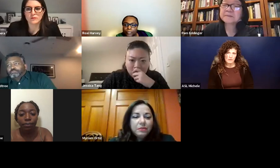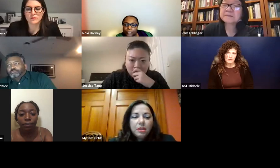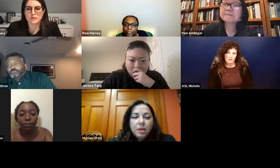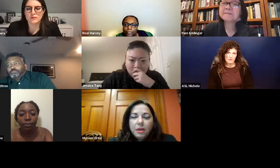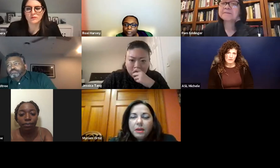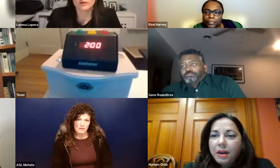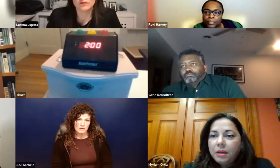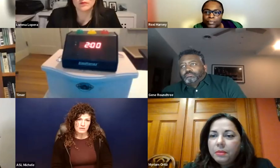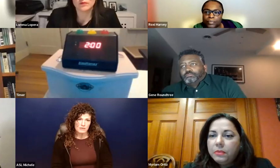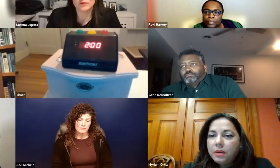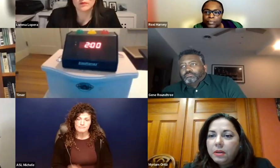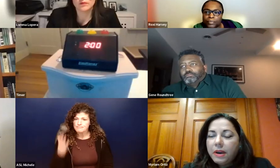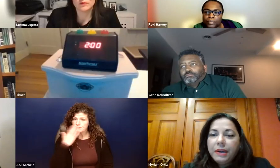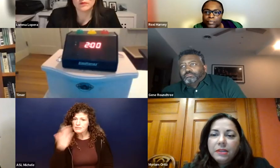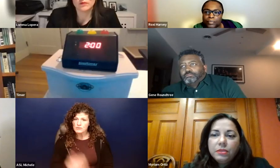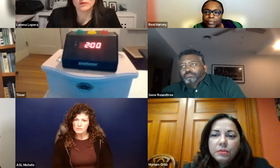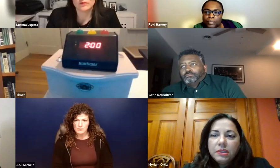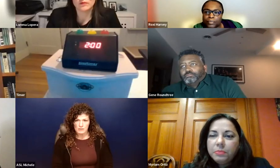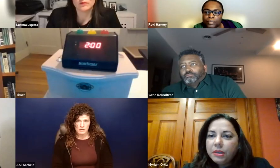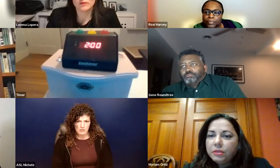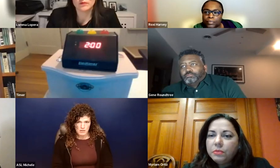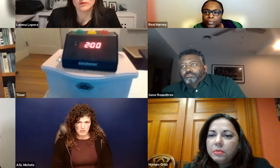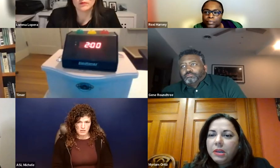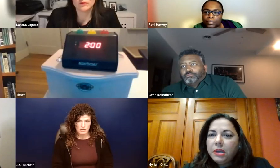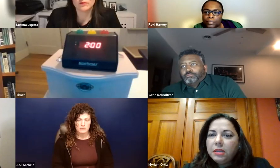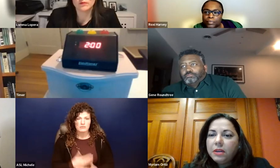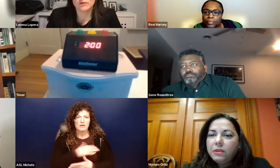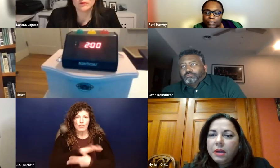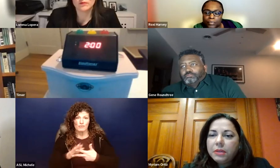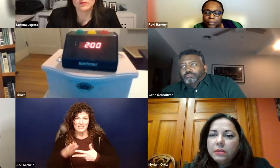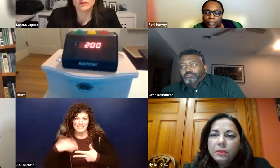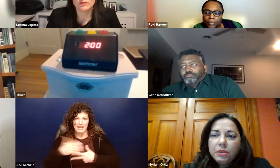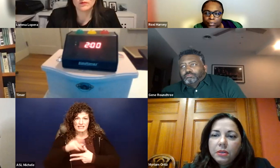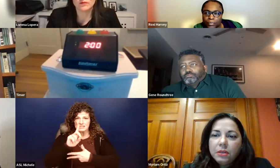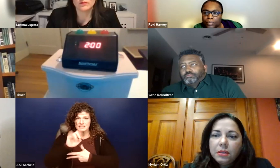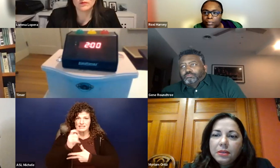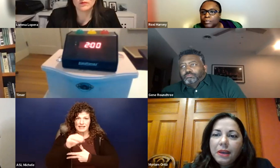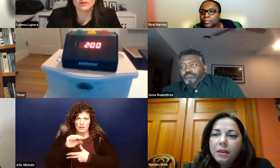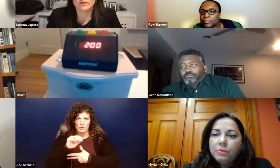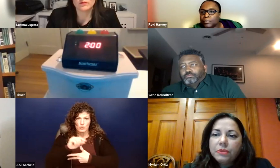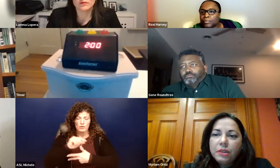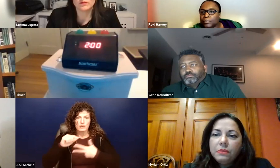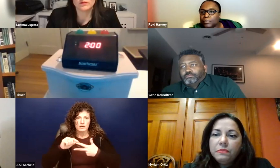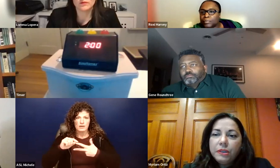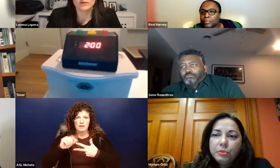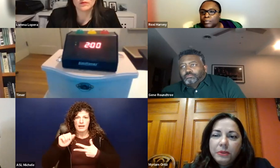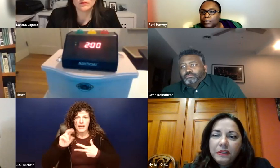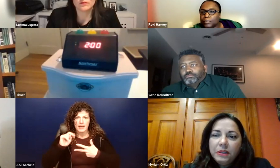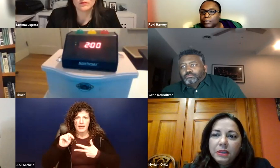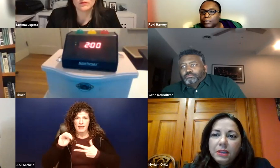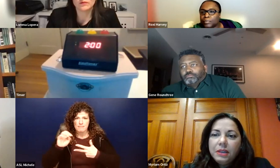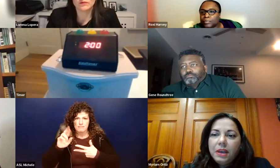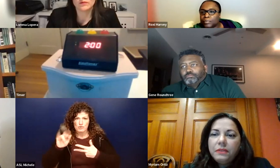Thank you. Our next three speakers will be Diego Labrador, Anne-Marie